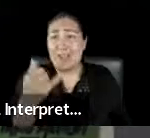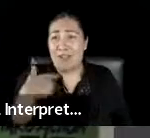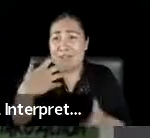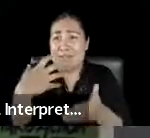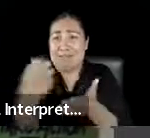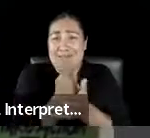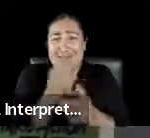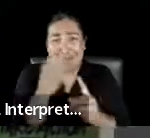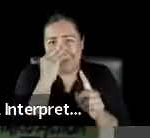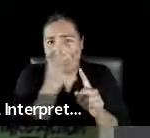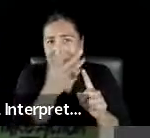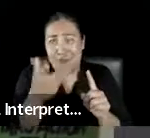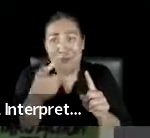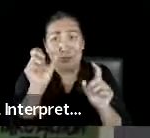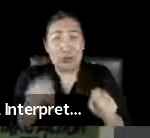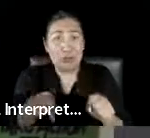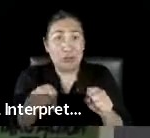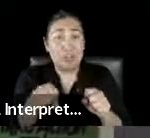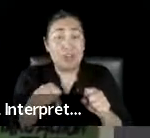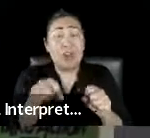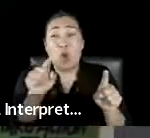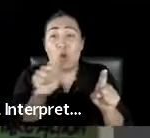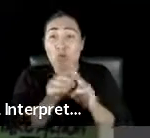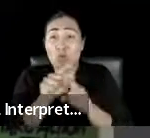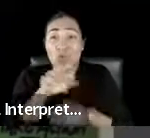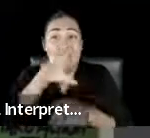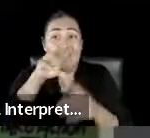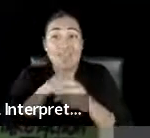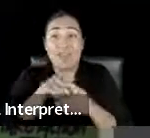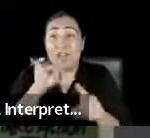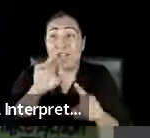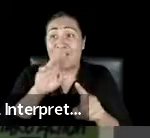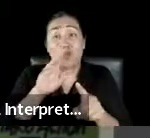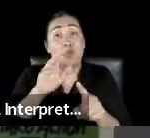to let everybody out there know that you can actually get in on the action if you go to